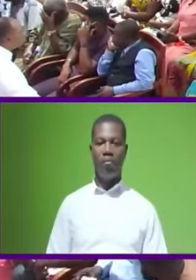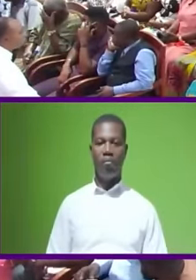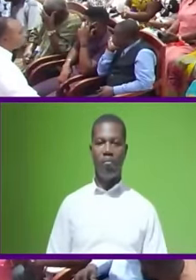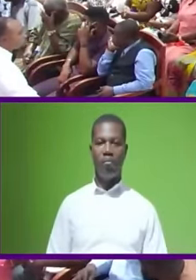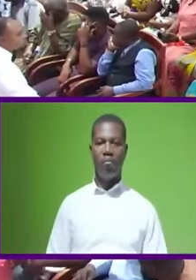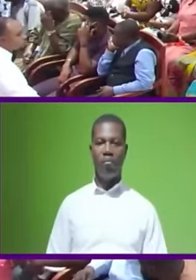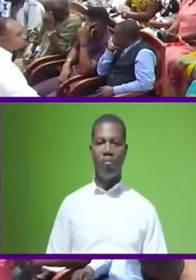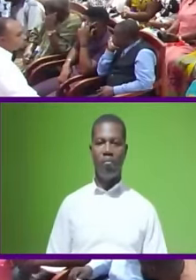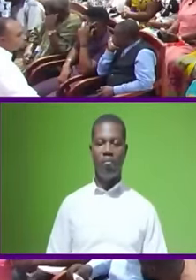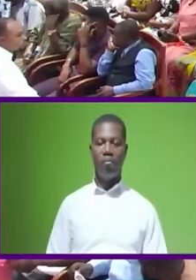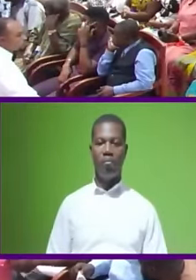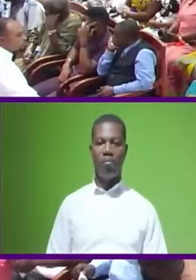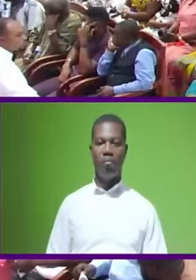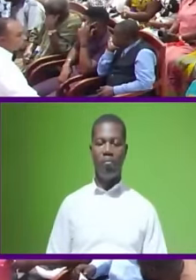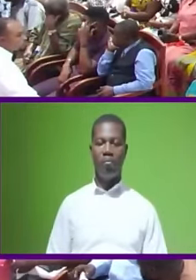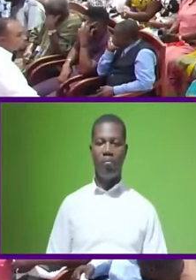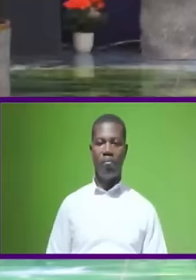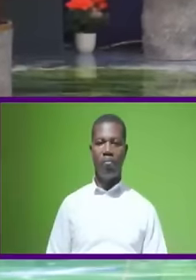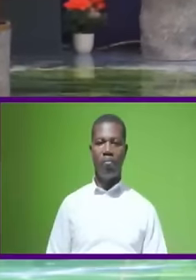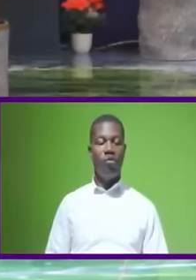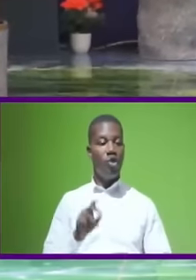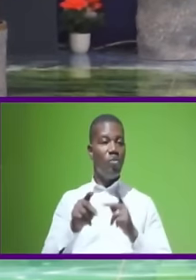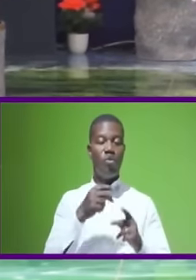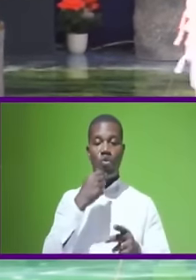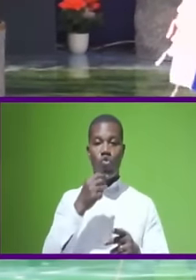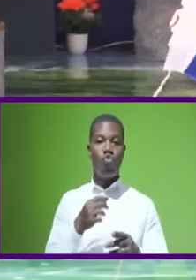and sustainability.